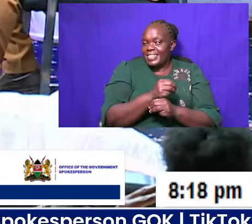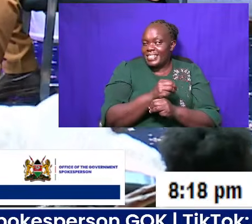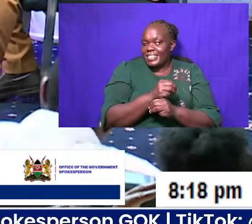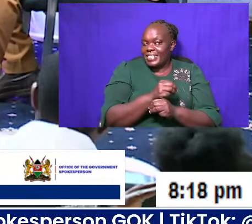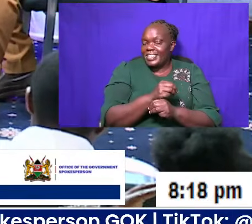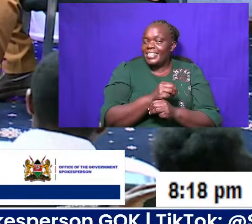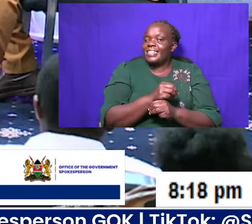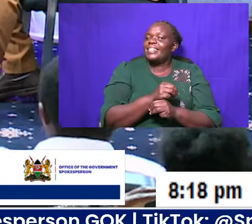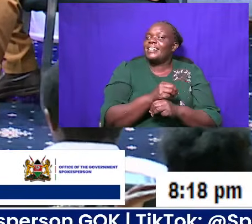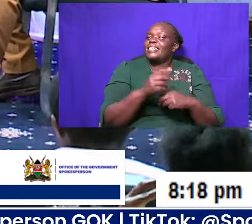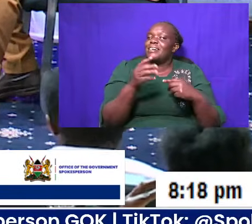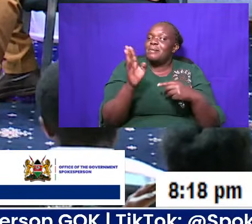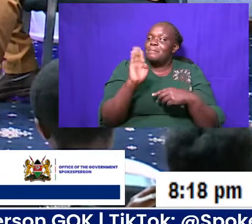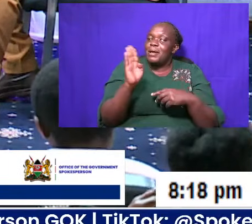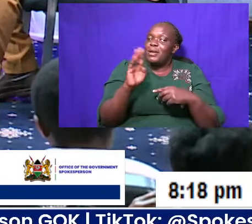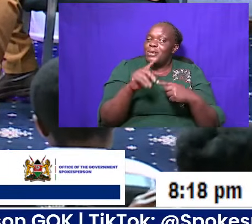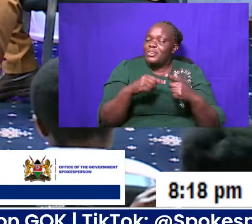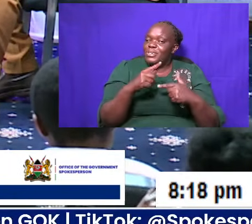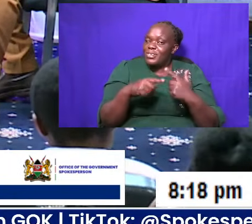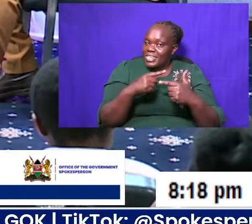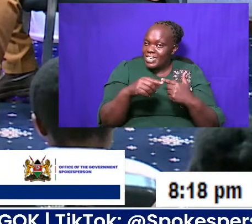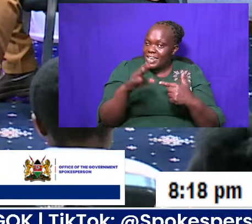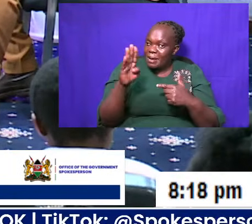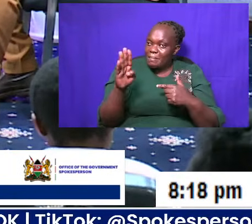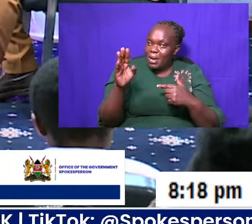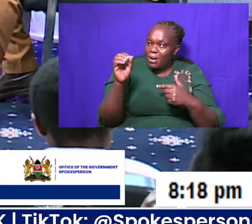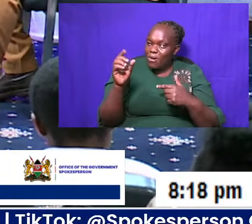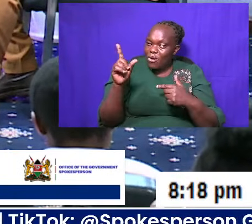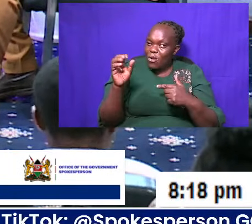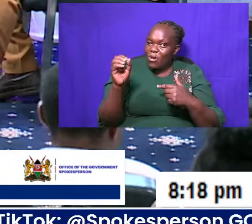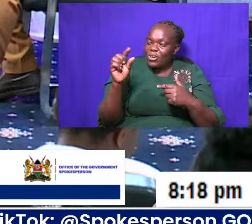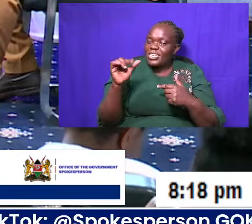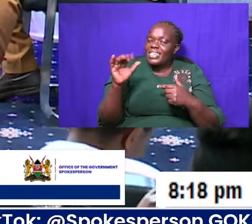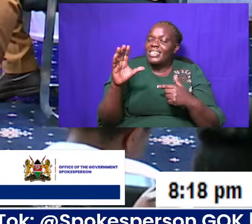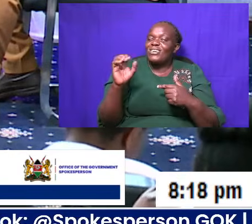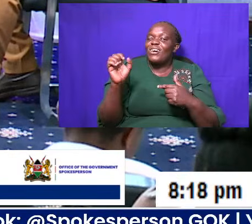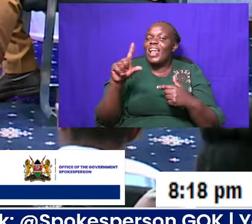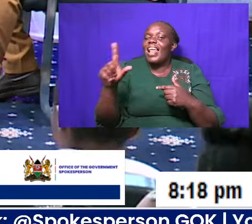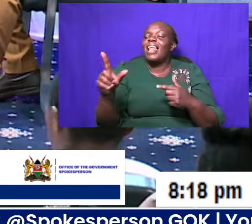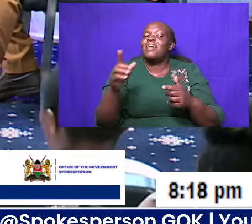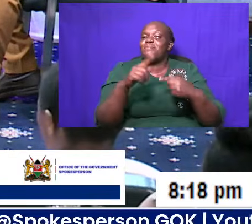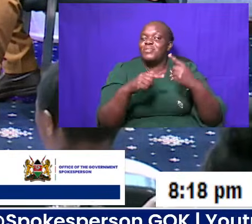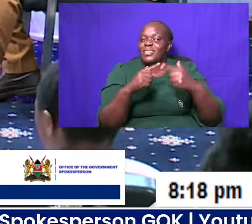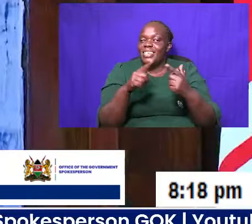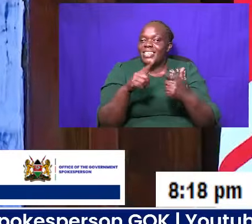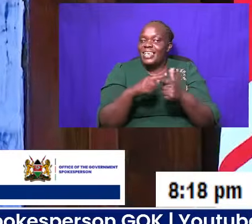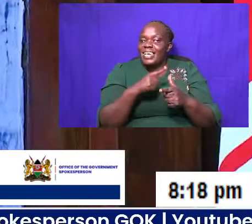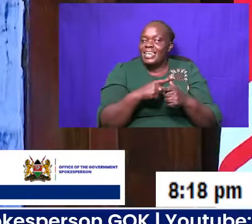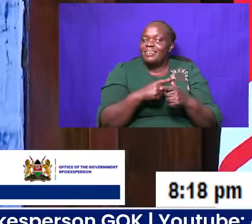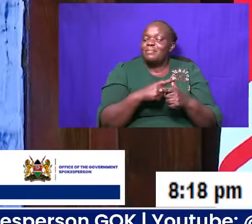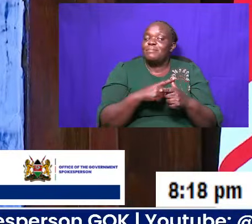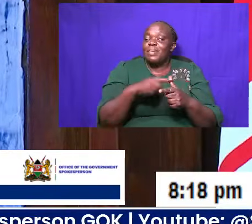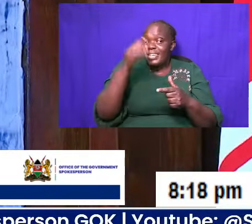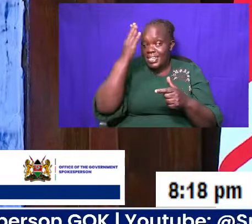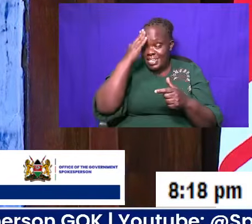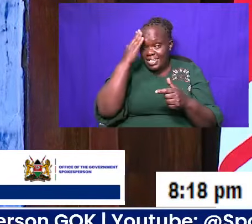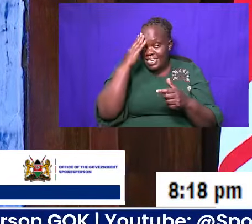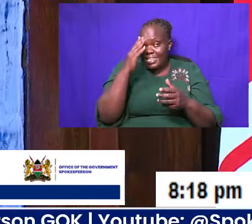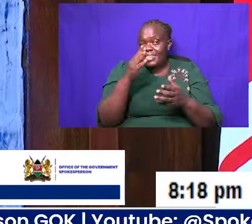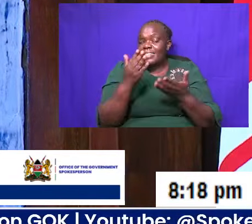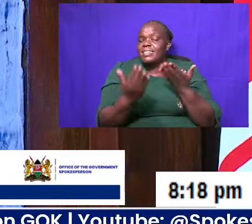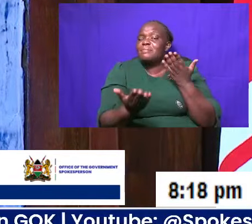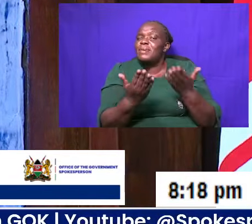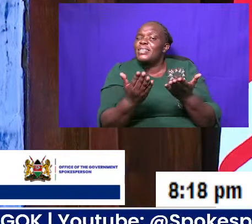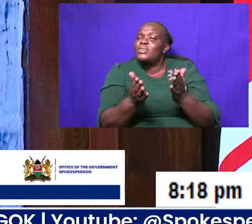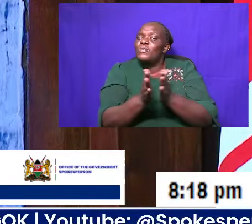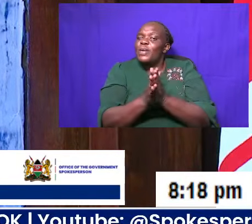Biological processes, eh? Sasa biology ikoje na mathematics bwana? Hebu tuambie wewe Purity. So as I mean, it depends with the